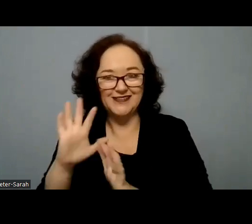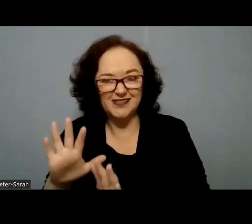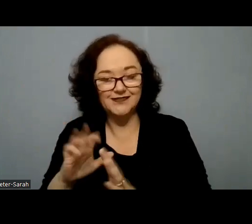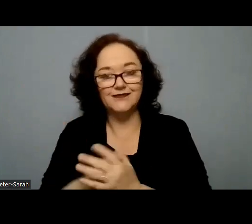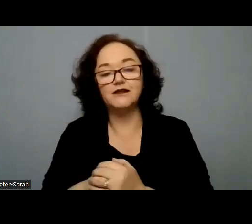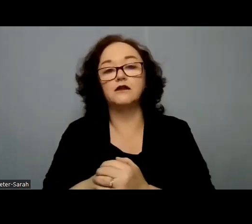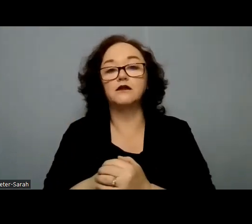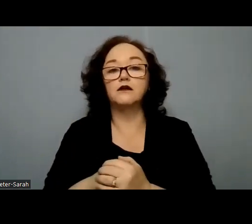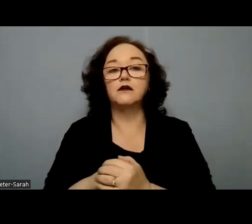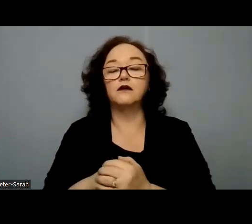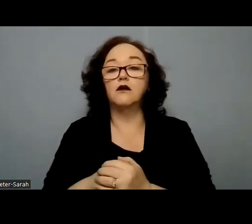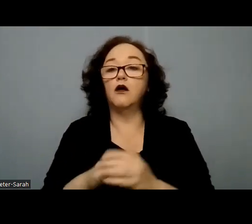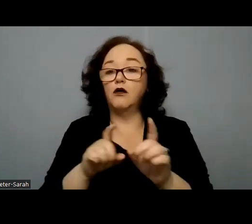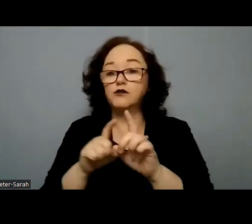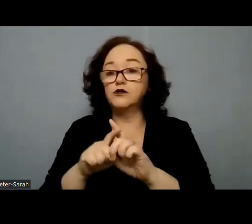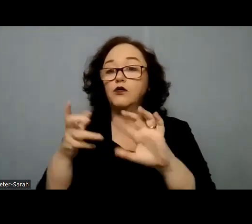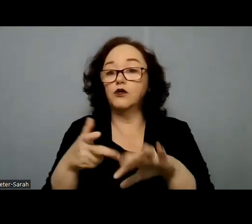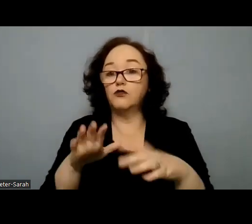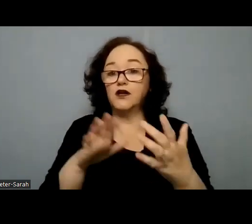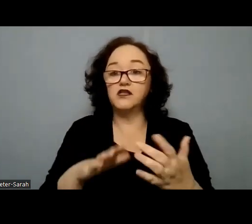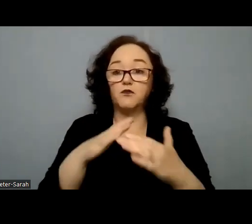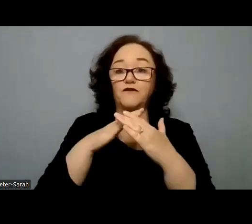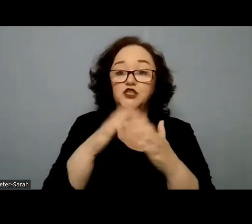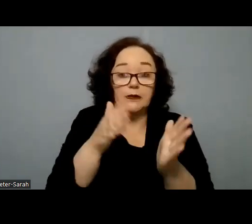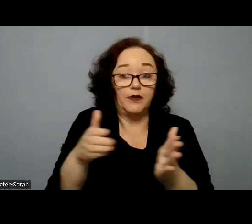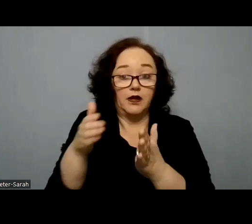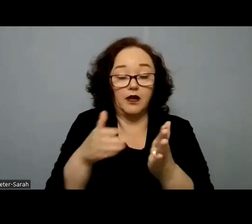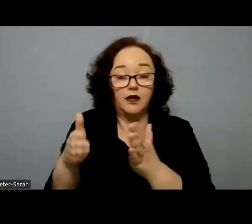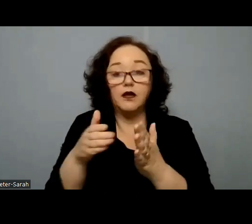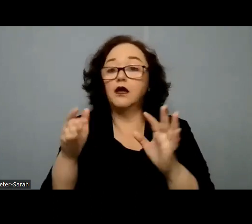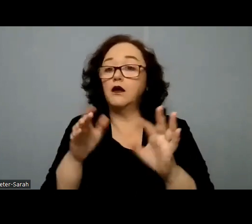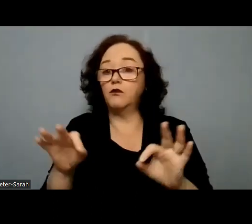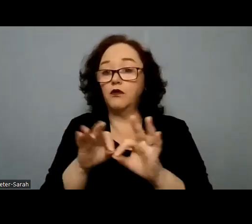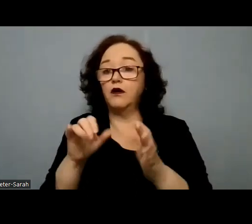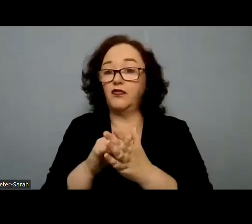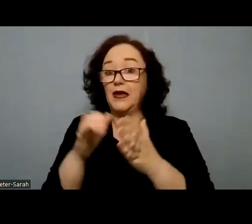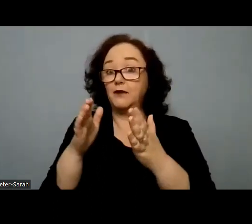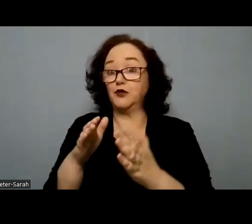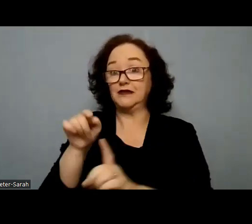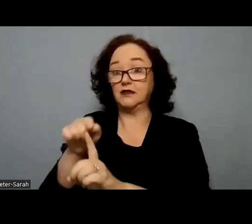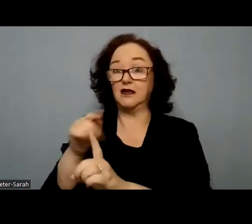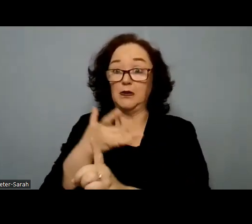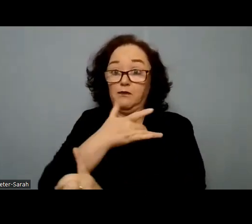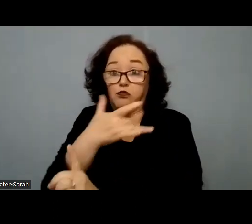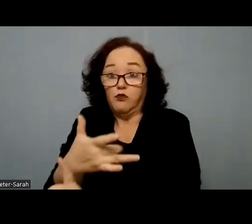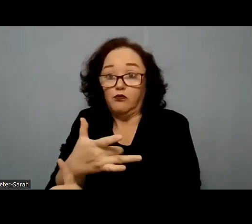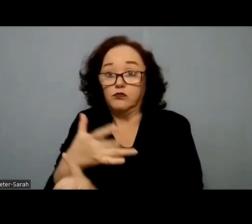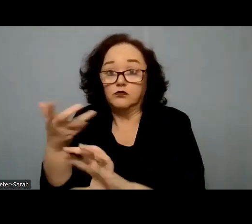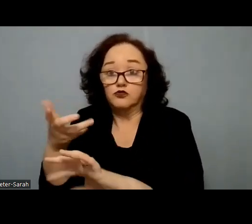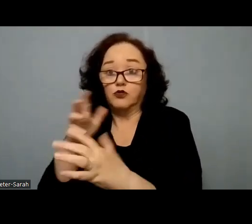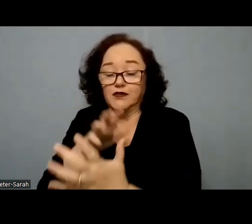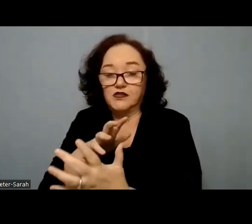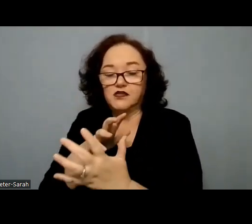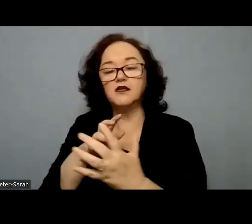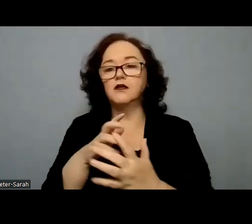looking at crisis prevention planning, making sure that persons that are prone to crisis have a specialized plan in